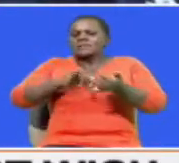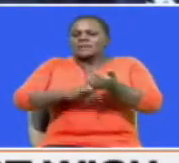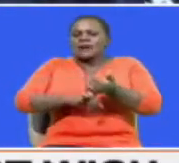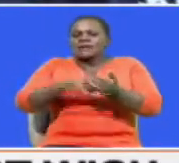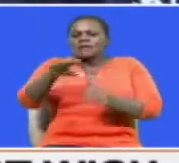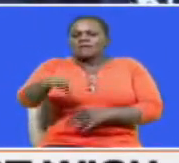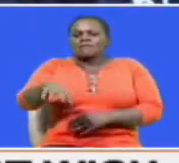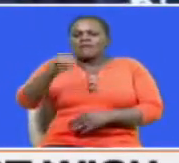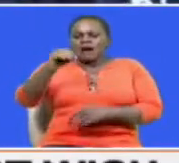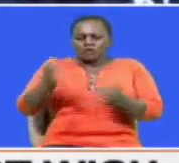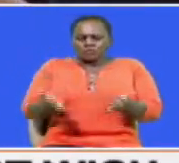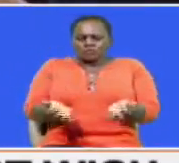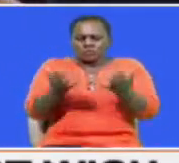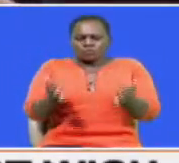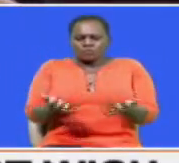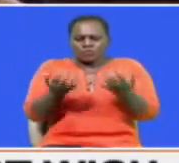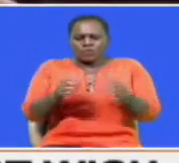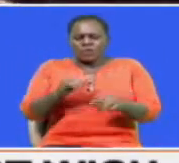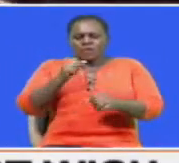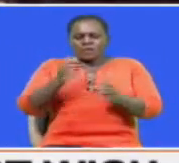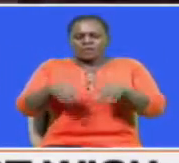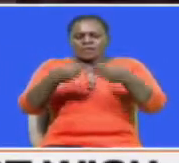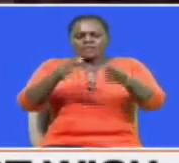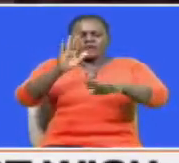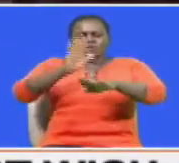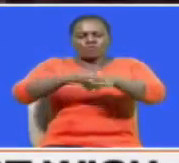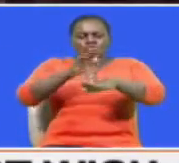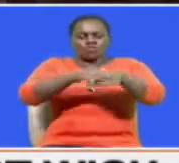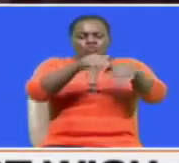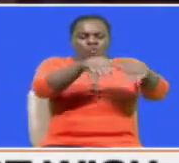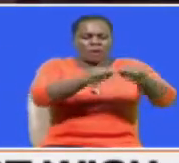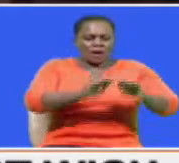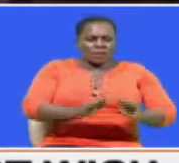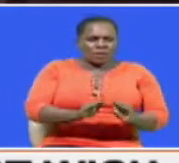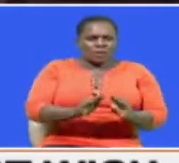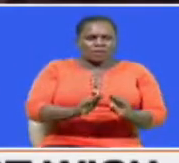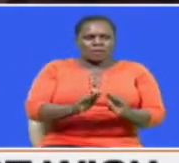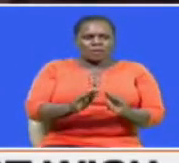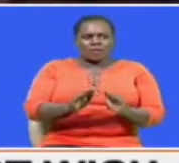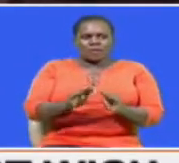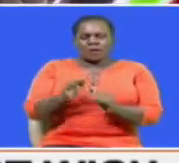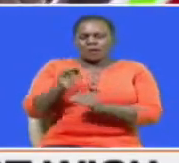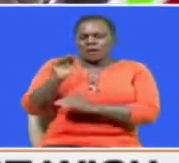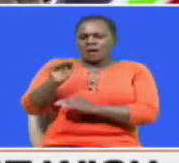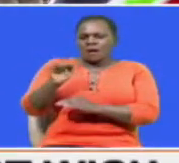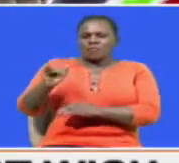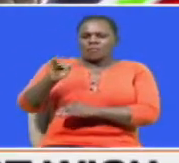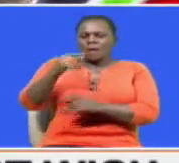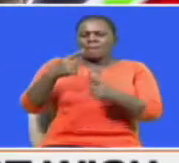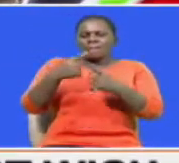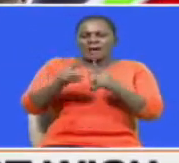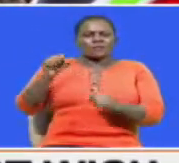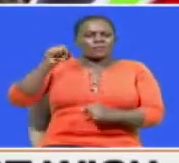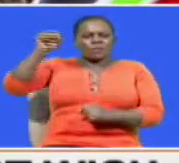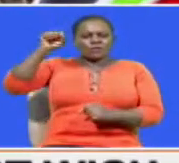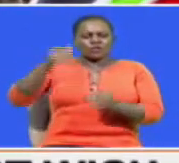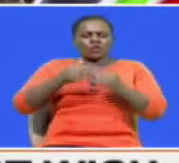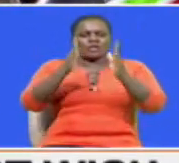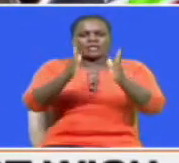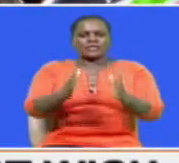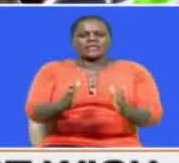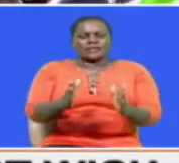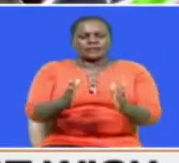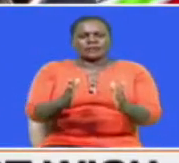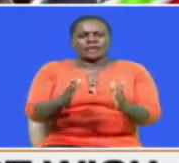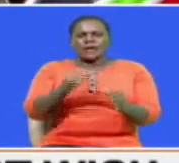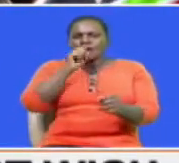located, exhumed, and accorded a respectful burial. She may have lost that fight, but the political leaders present